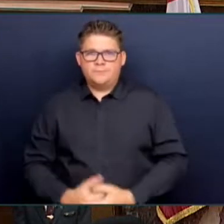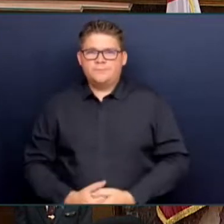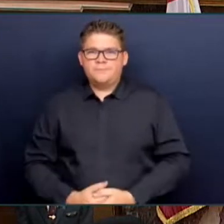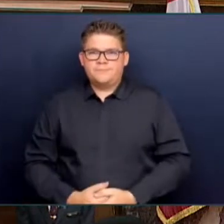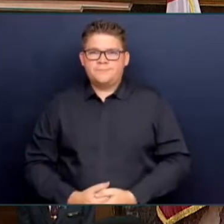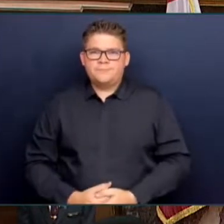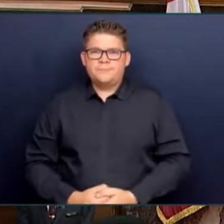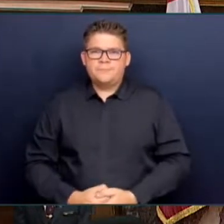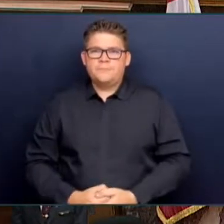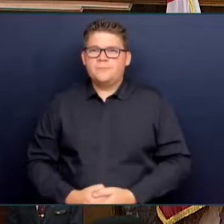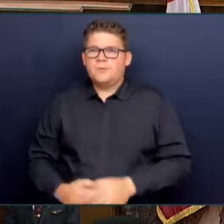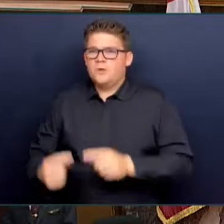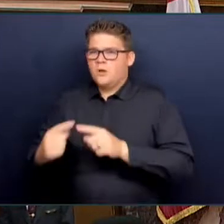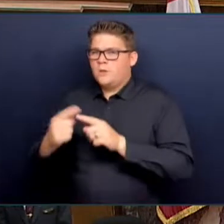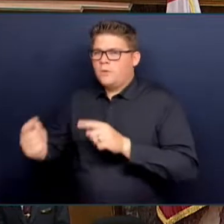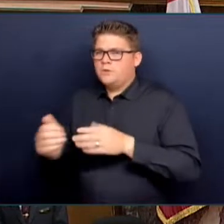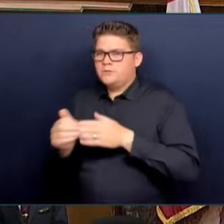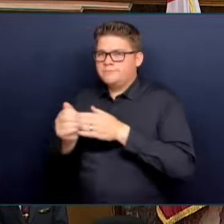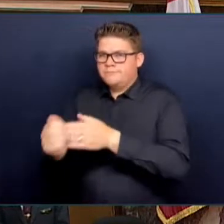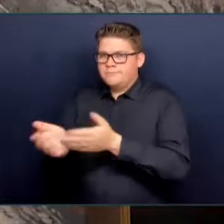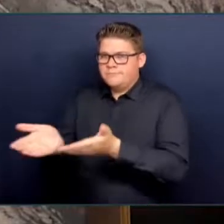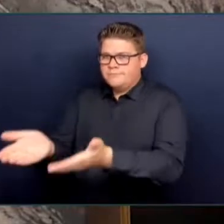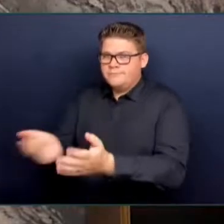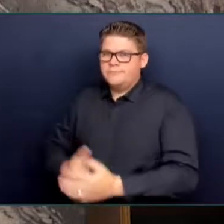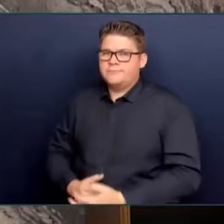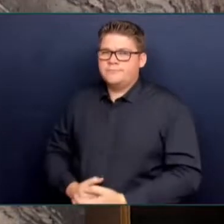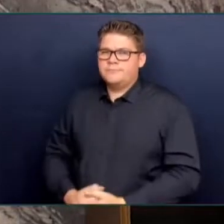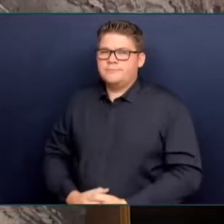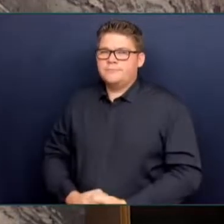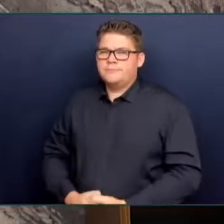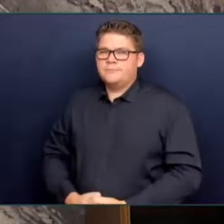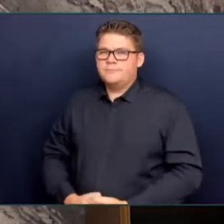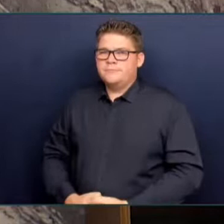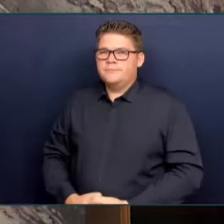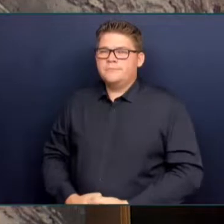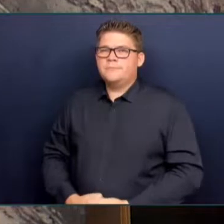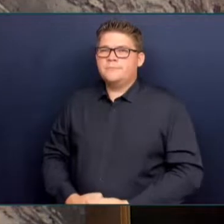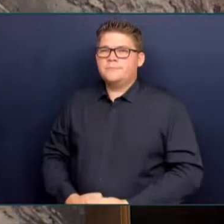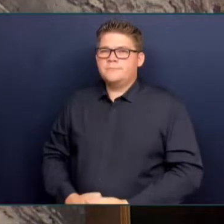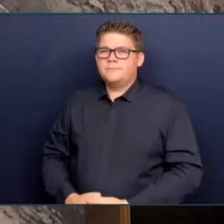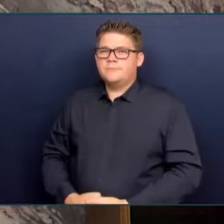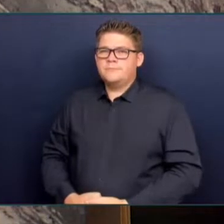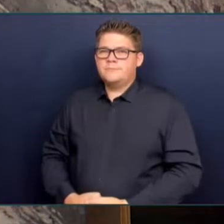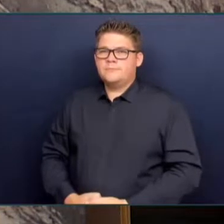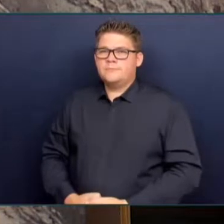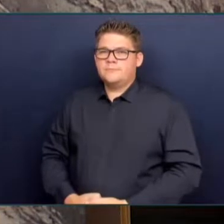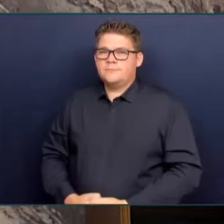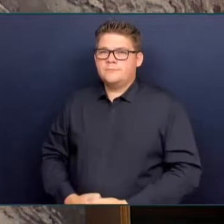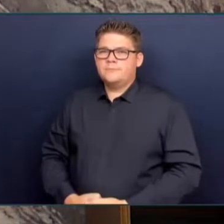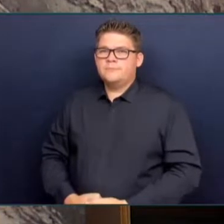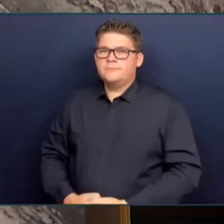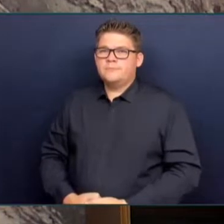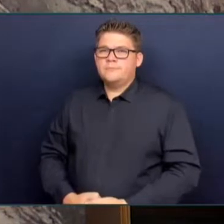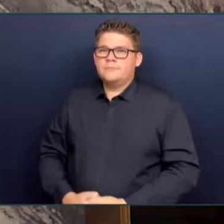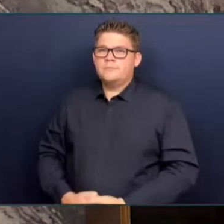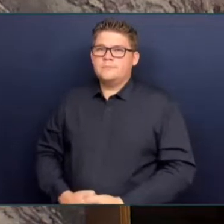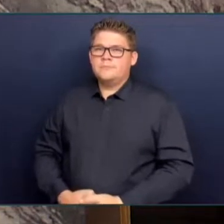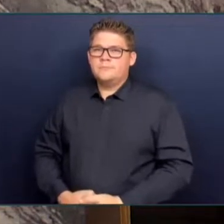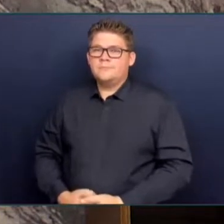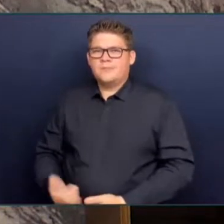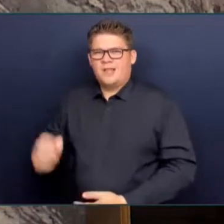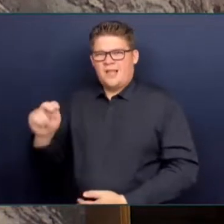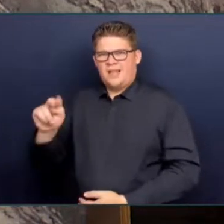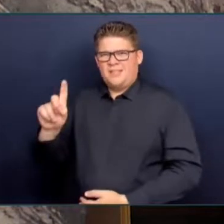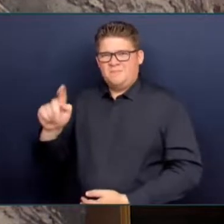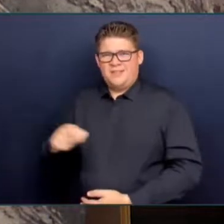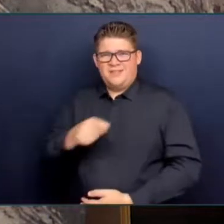Thank you, Mr. Speaker. Well, as the NDP continue to delay, British Columbians continue to be